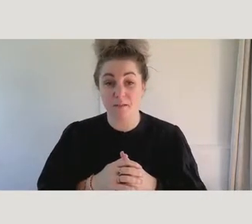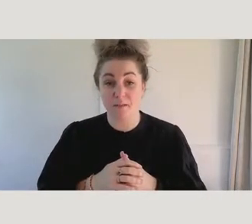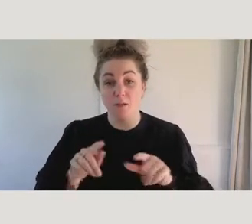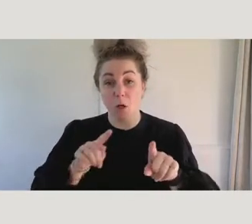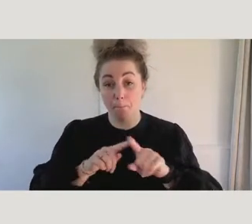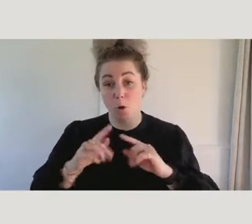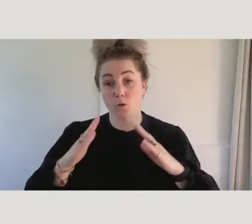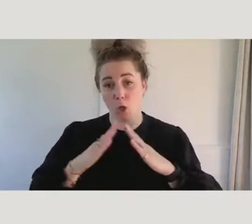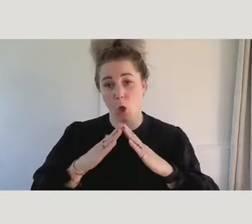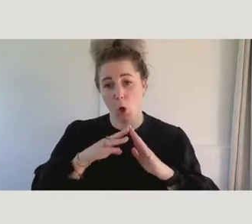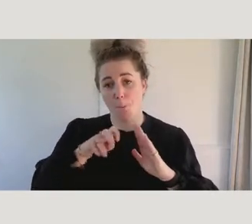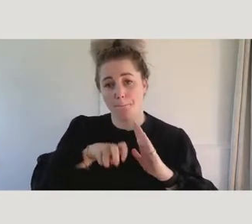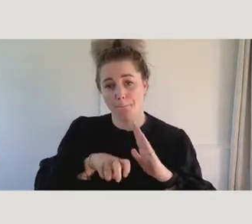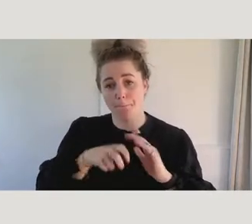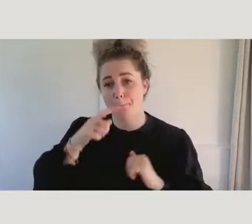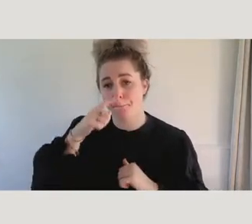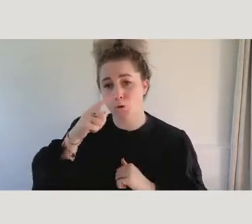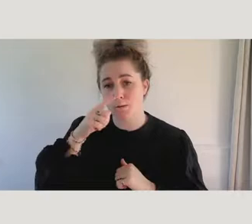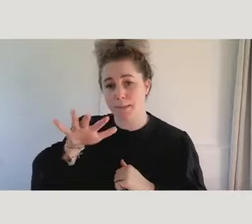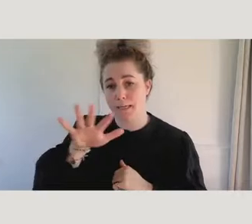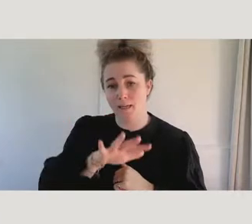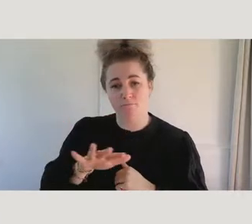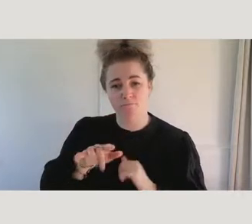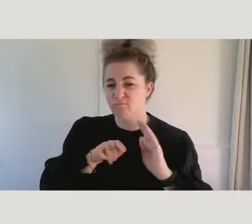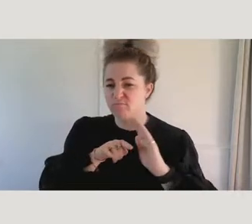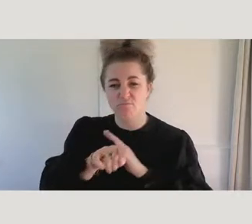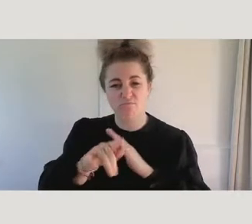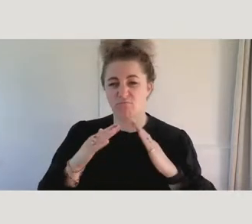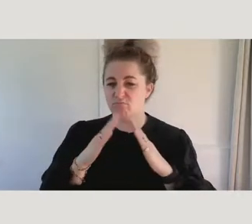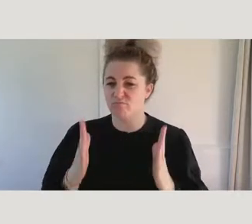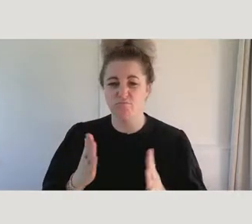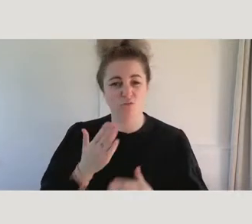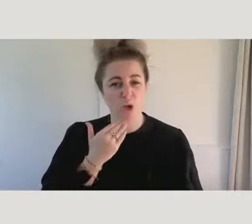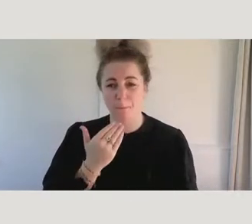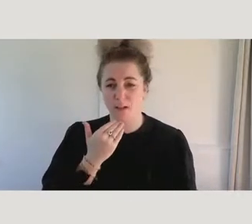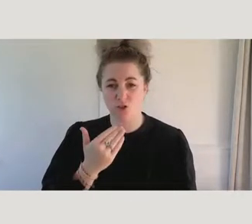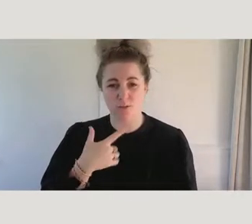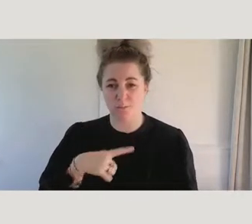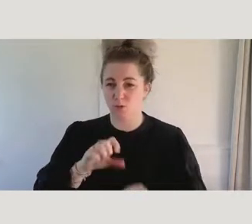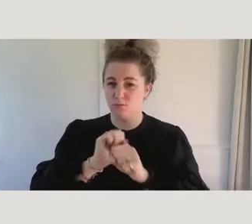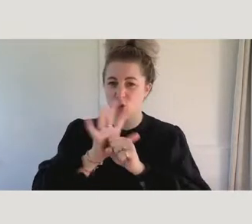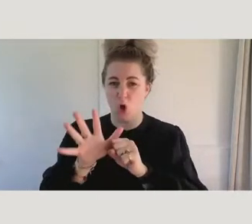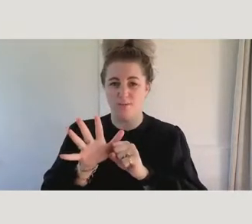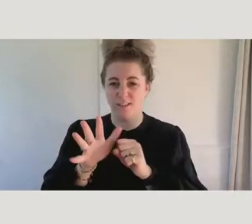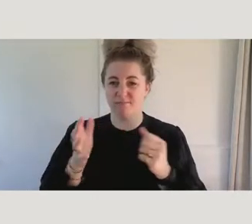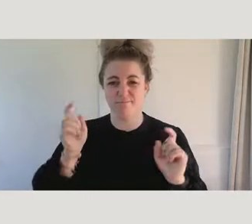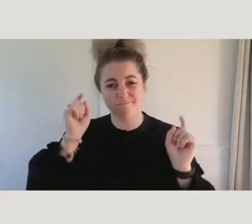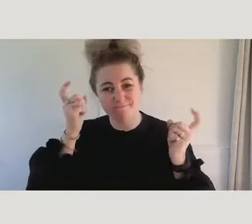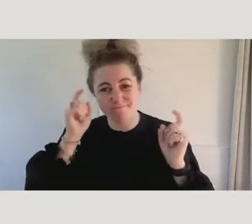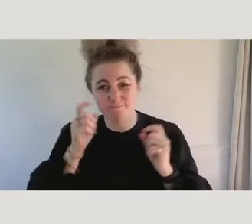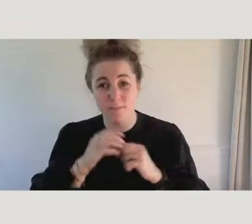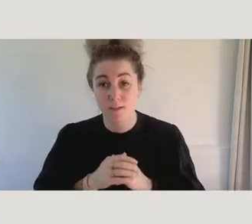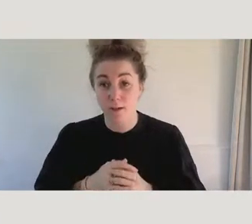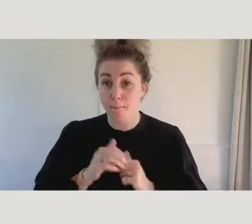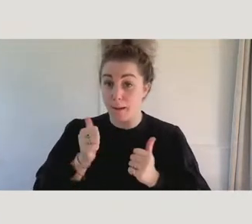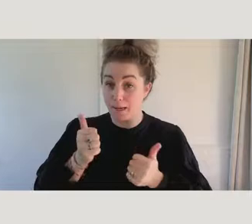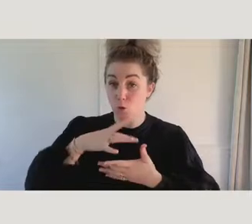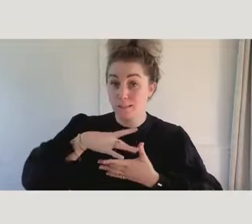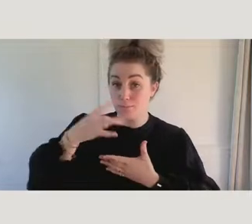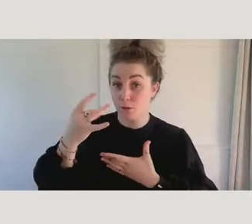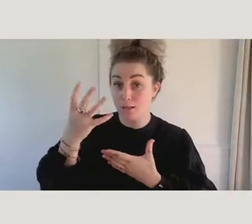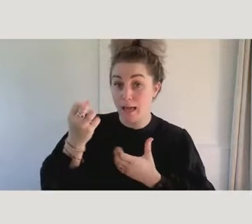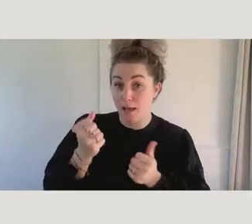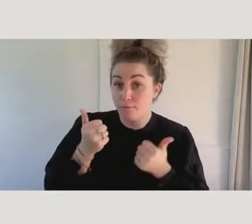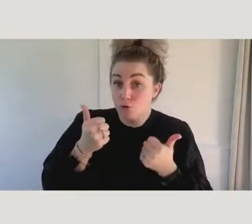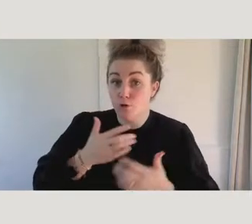in his house in ponsonby he doesn't really leave the house much especially under covert um but he's in good spirits but